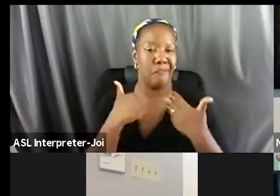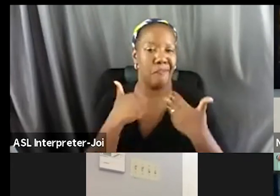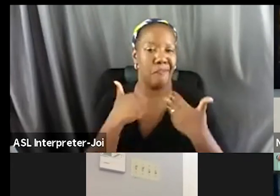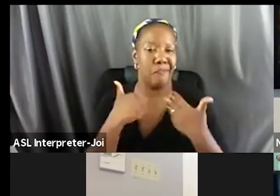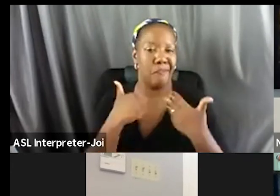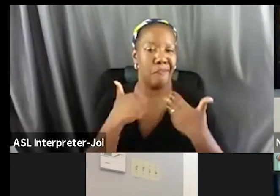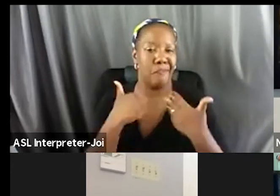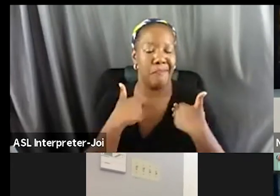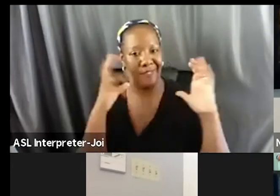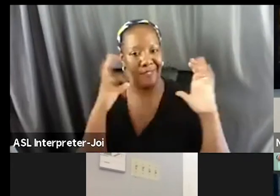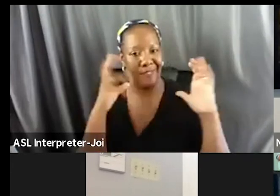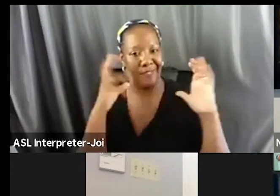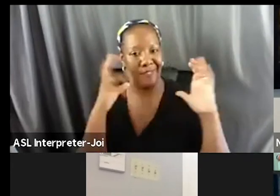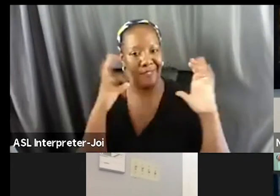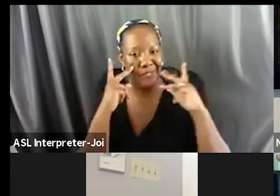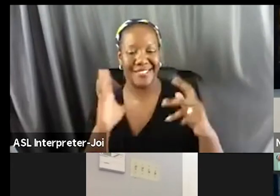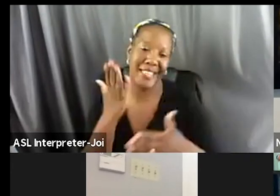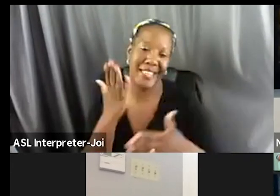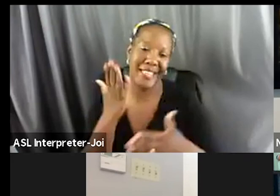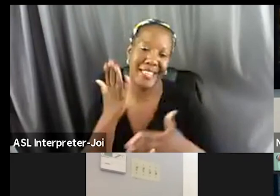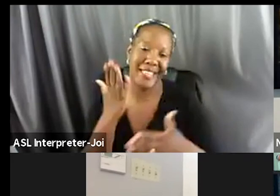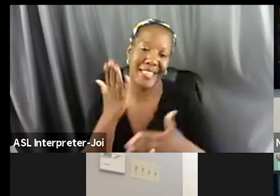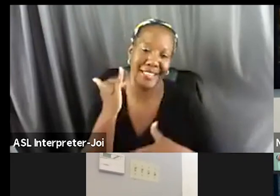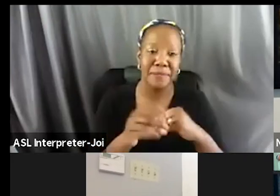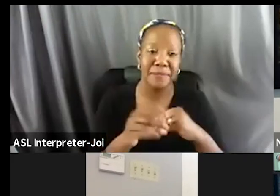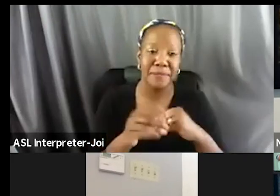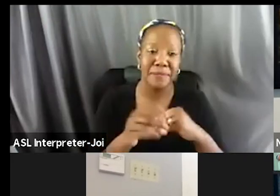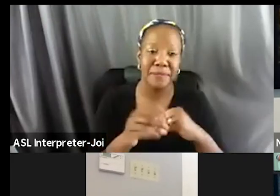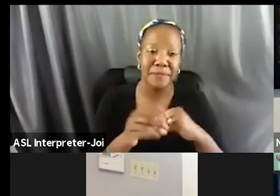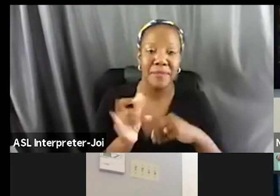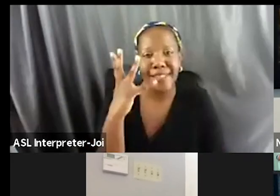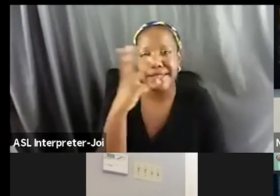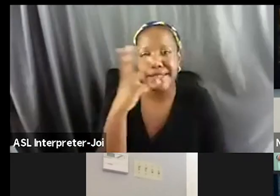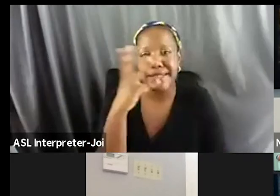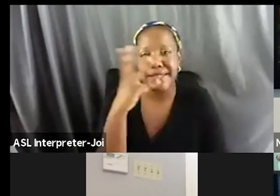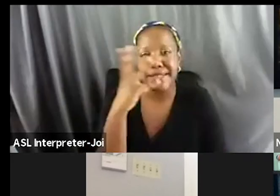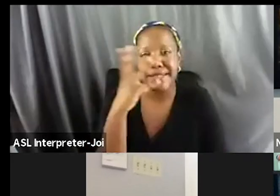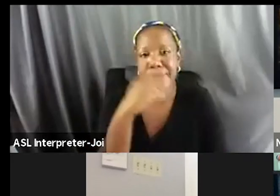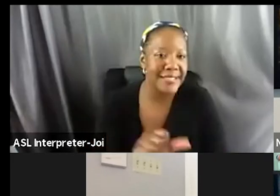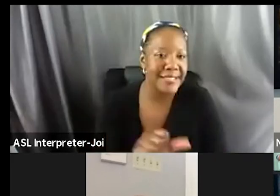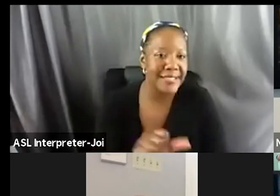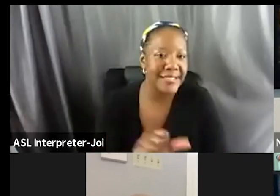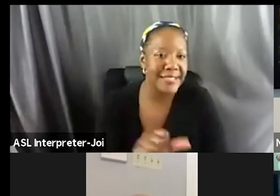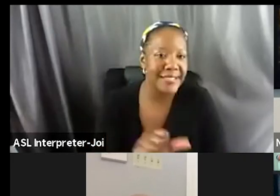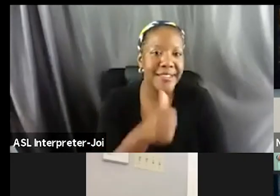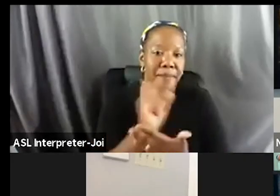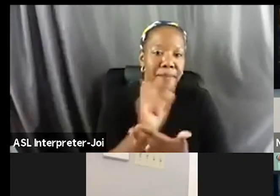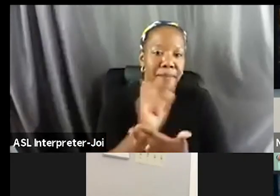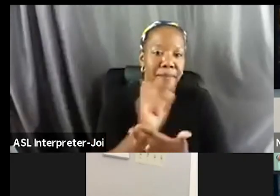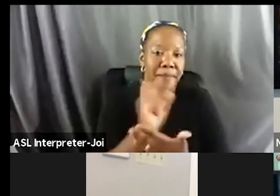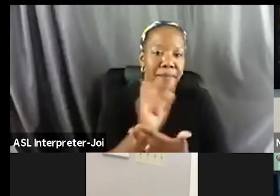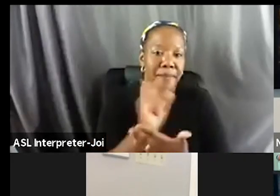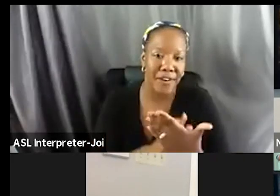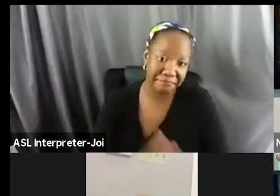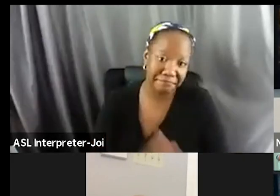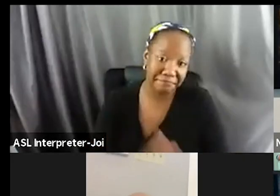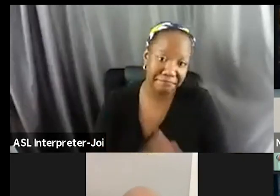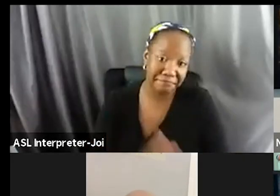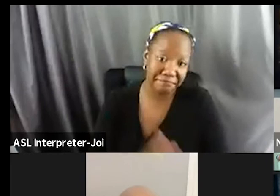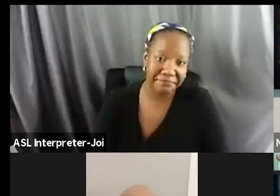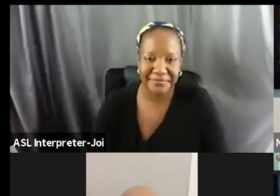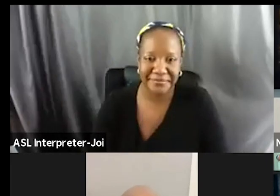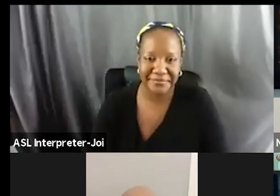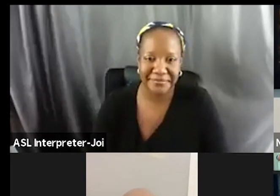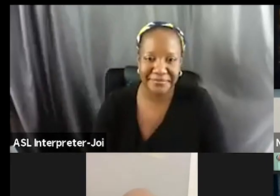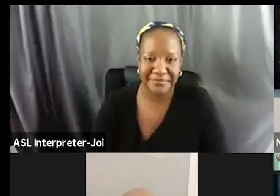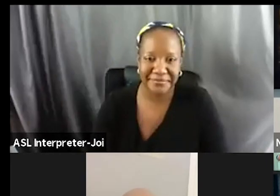it's added, and I think it's beautiful. Like it adds another form of art to the film as well. Mhm. Yeah.